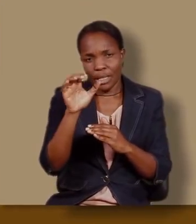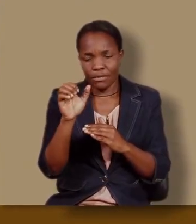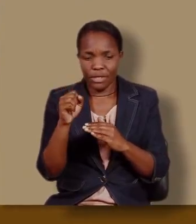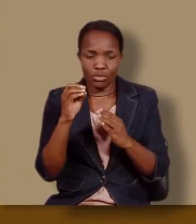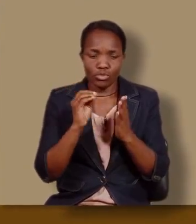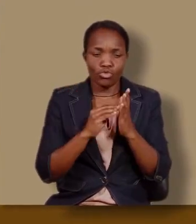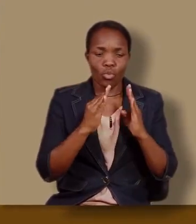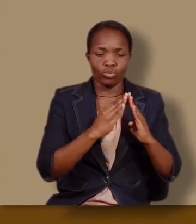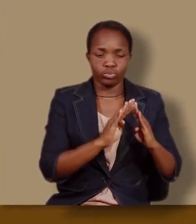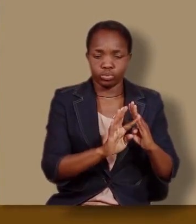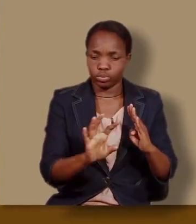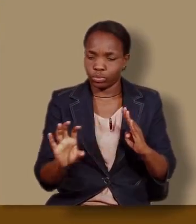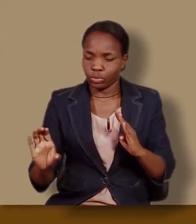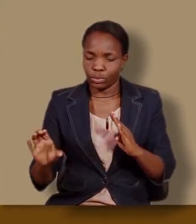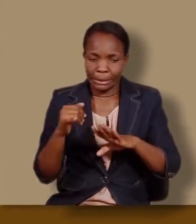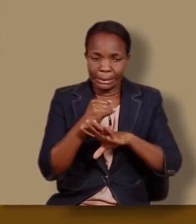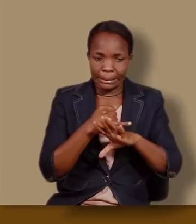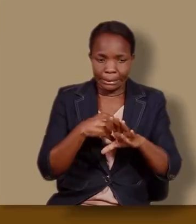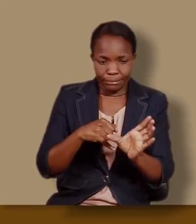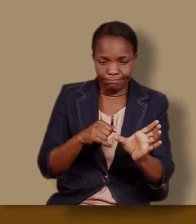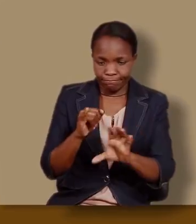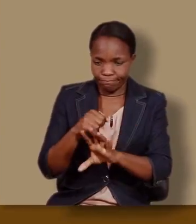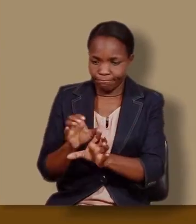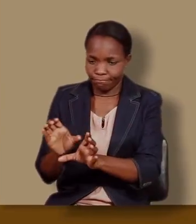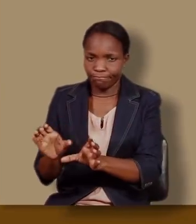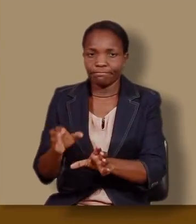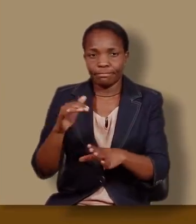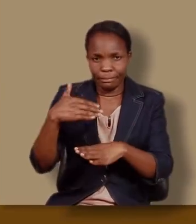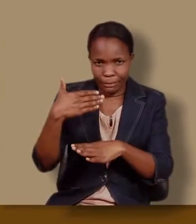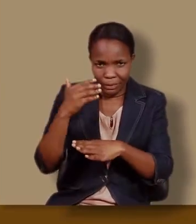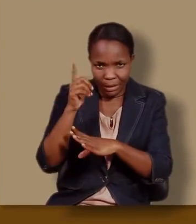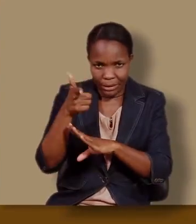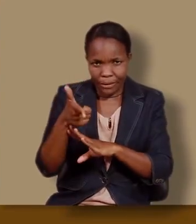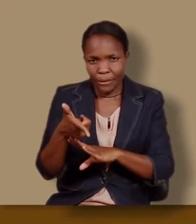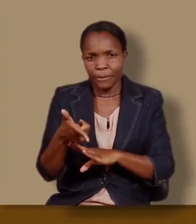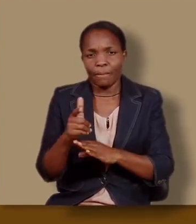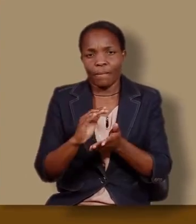would later constitute their so-called homelands.